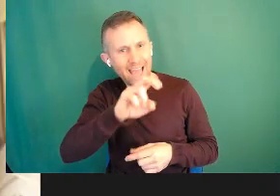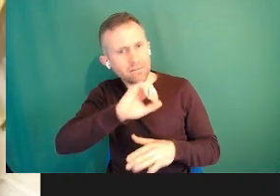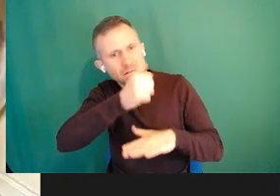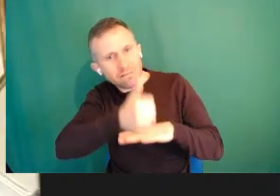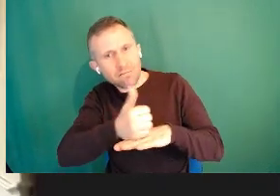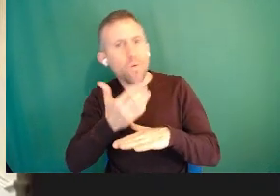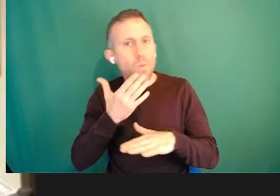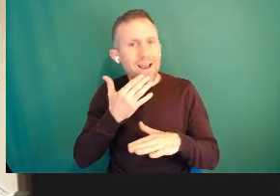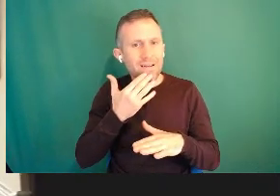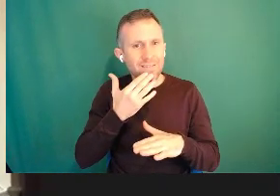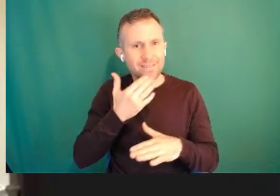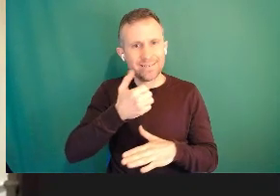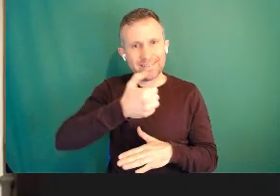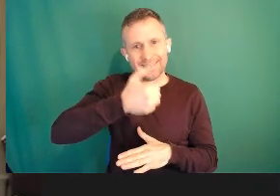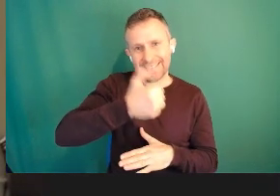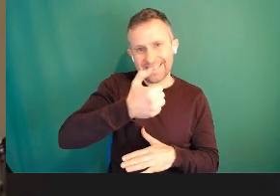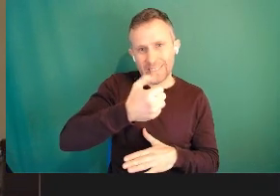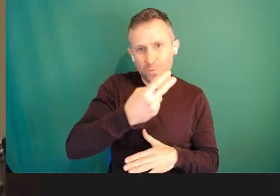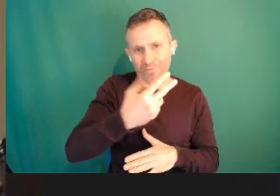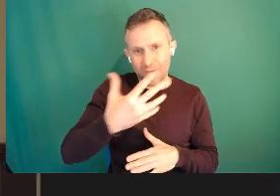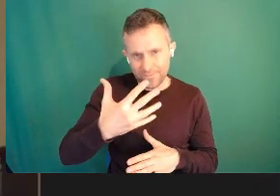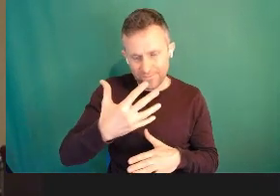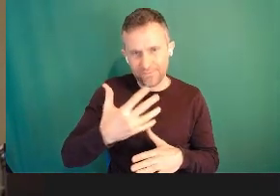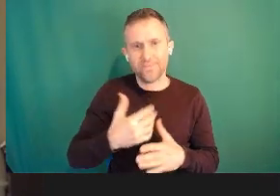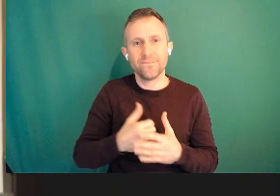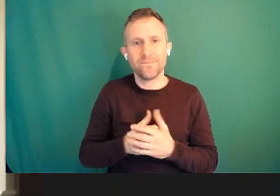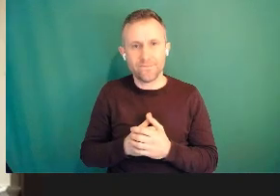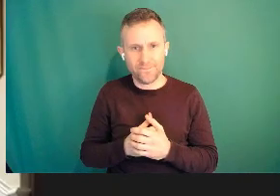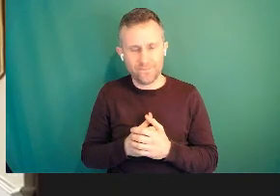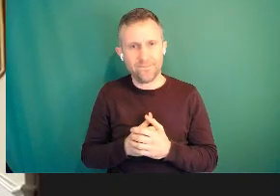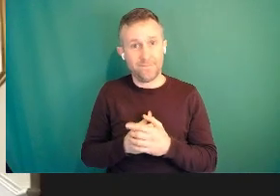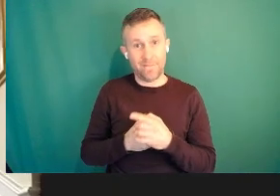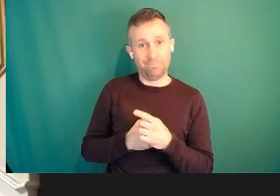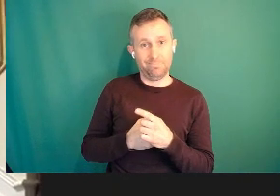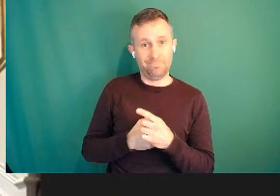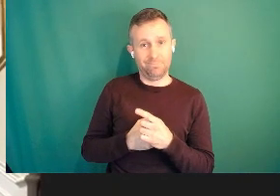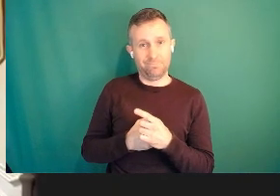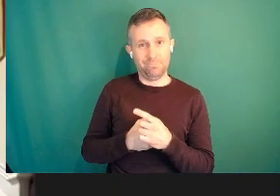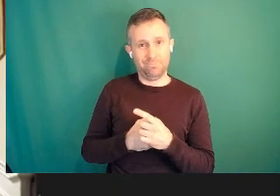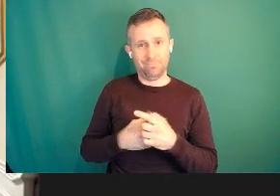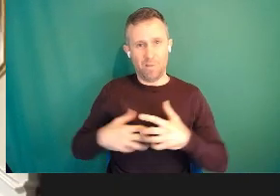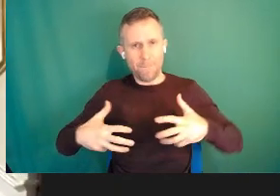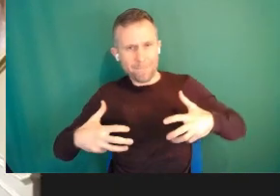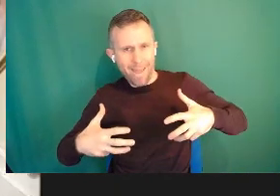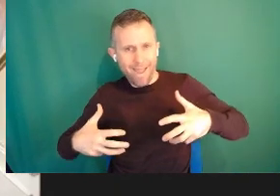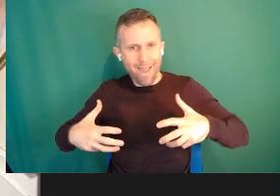past the bear here. And so this rather large bear